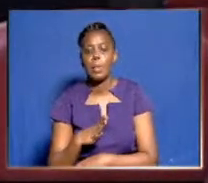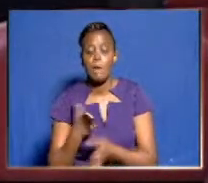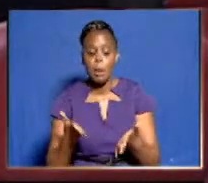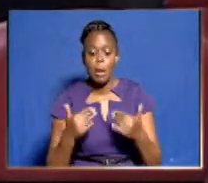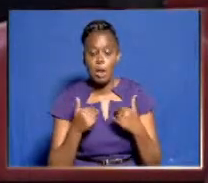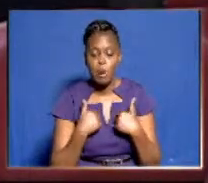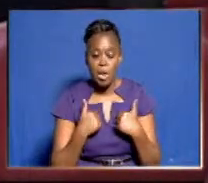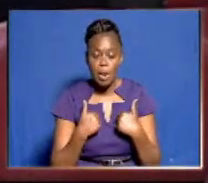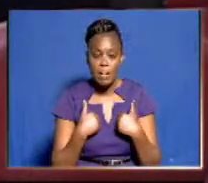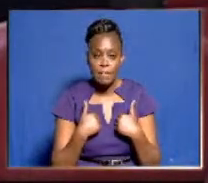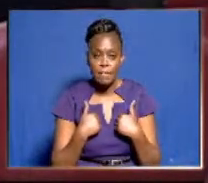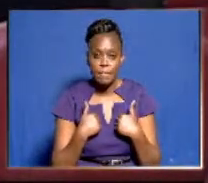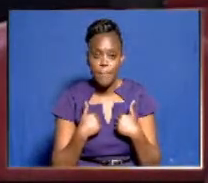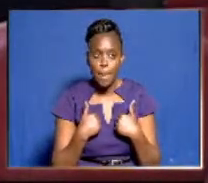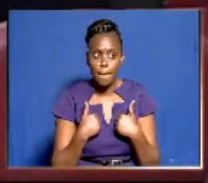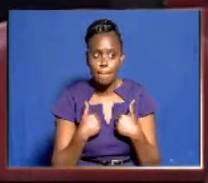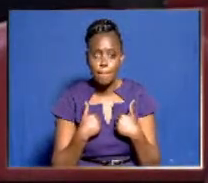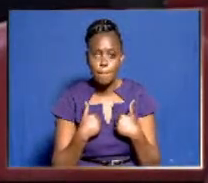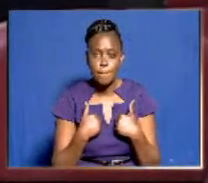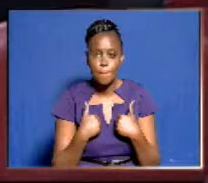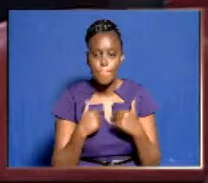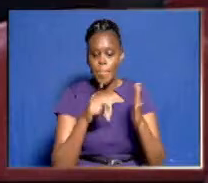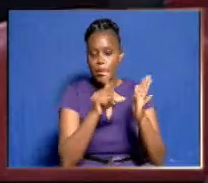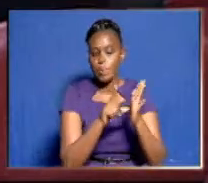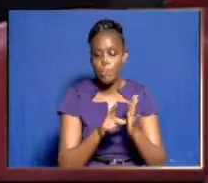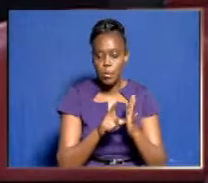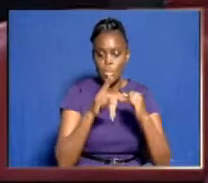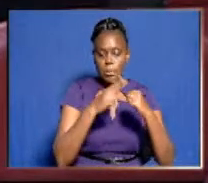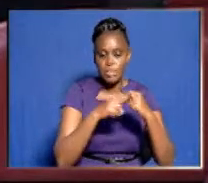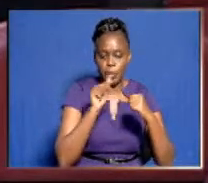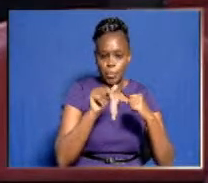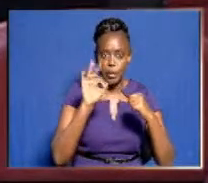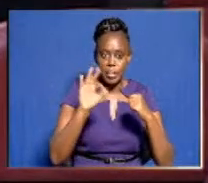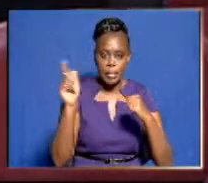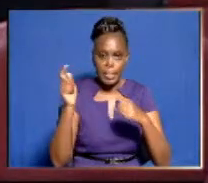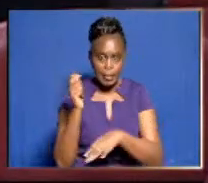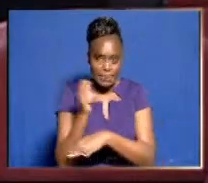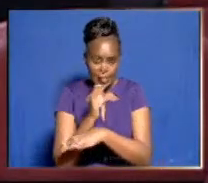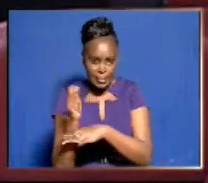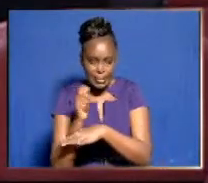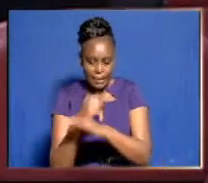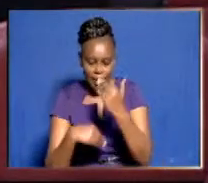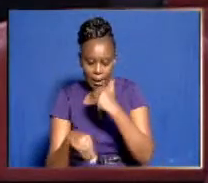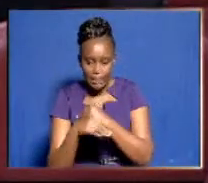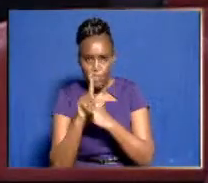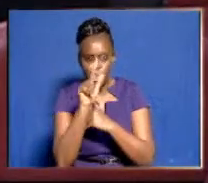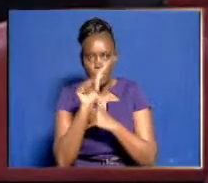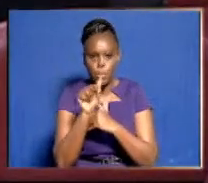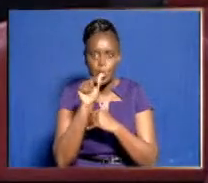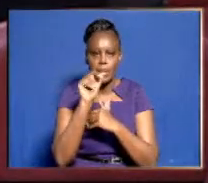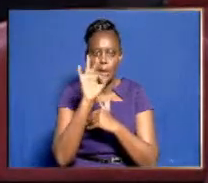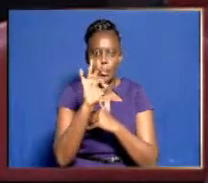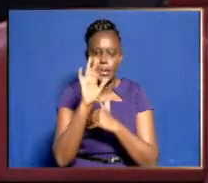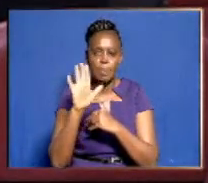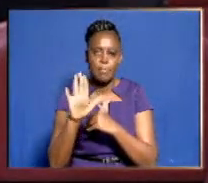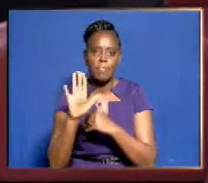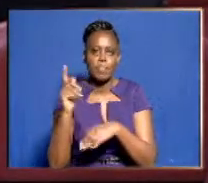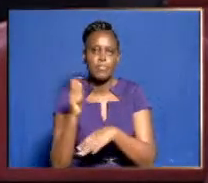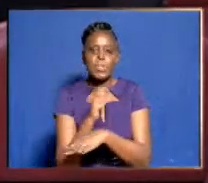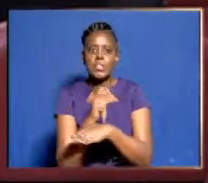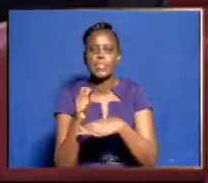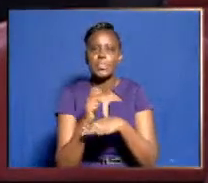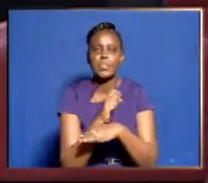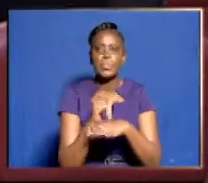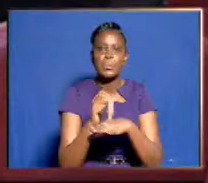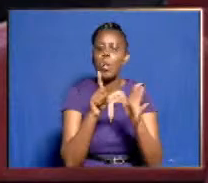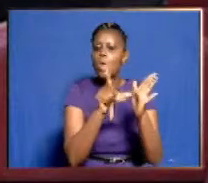have a debt of 7.3 trillion, but then there is an additional 1.35 trillion